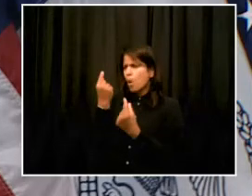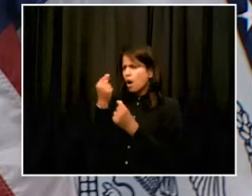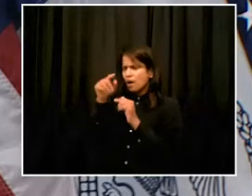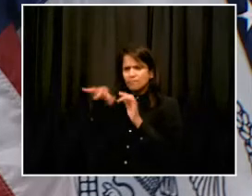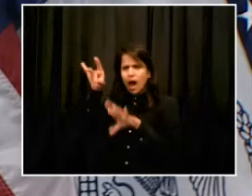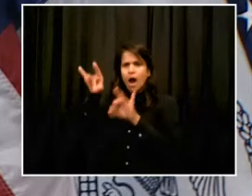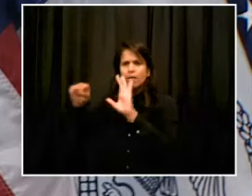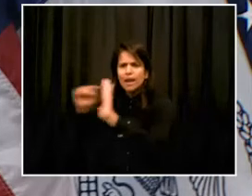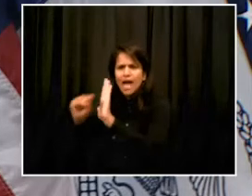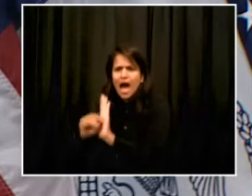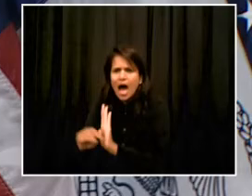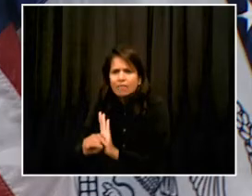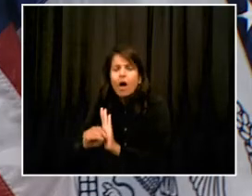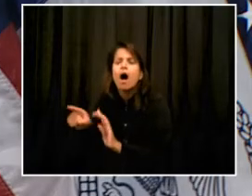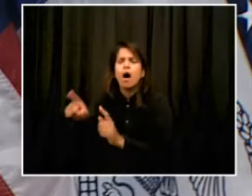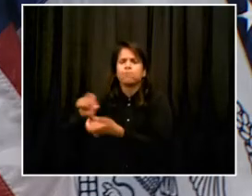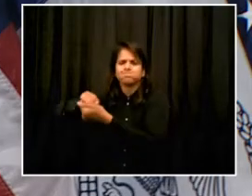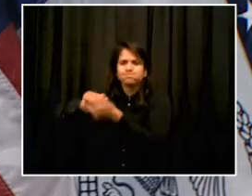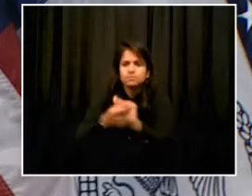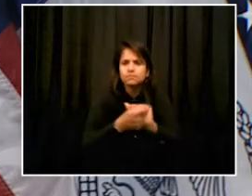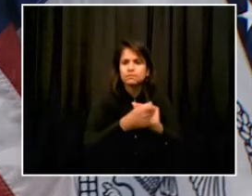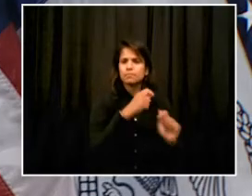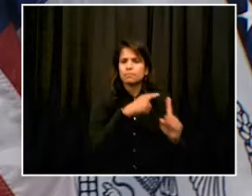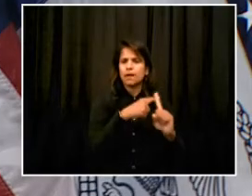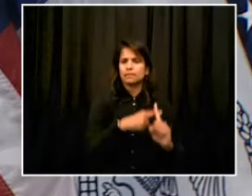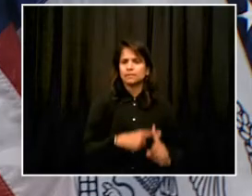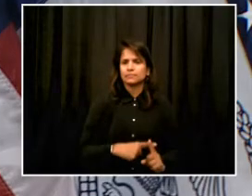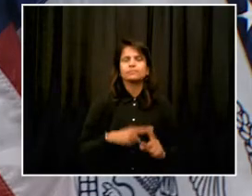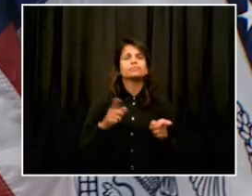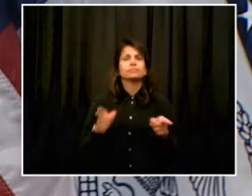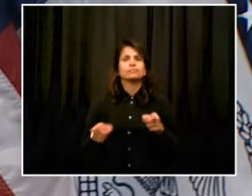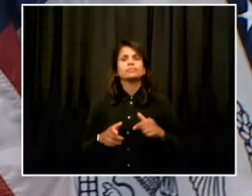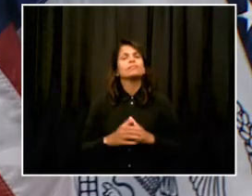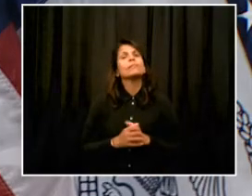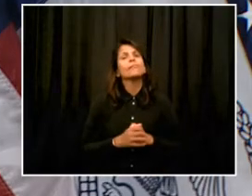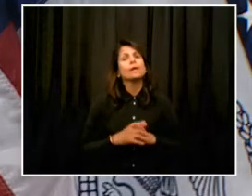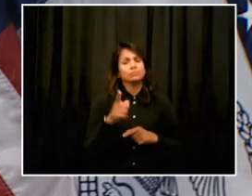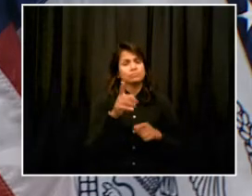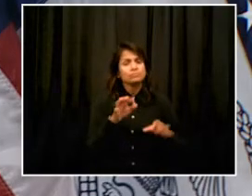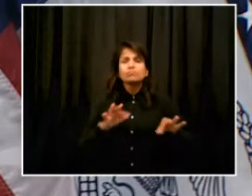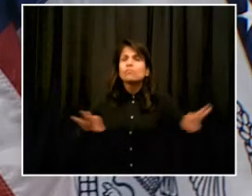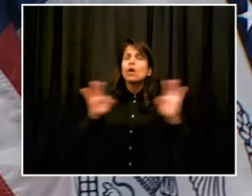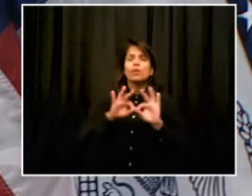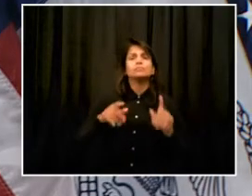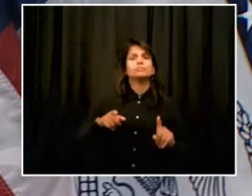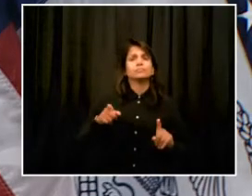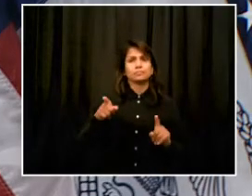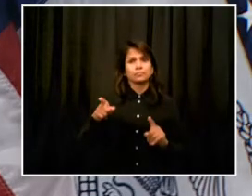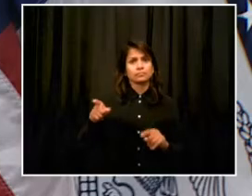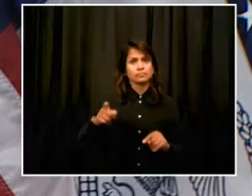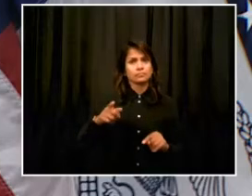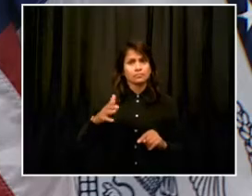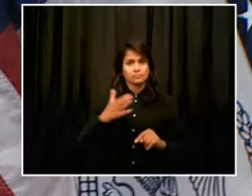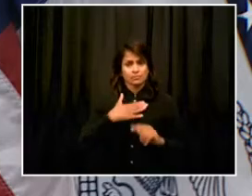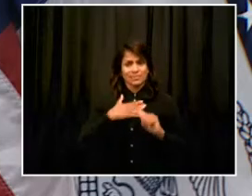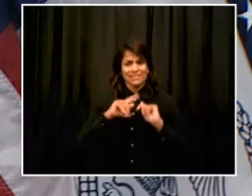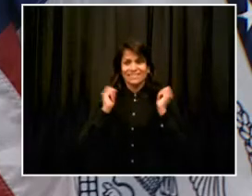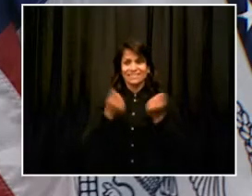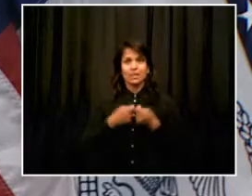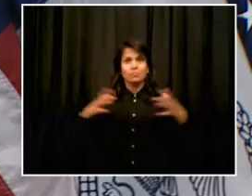represent New York City. So majority of New Yorkers are women. Majority of the senior roles in this administration by far are